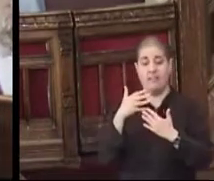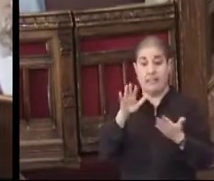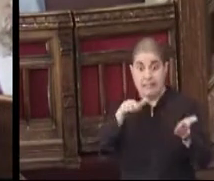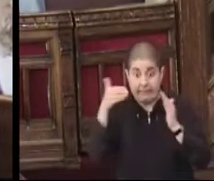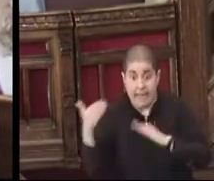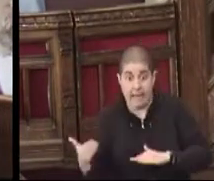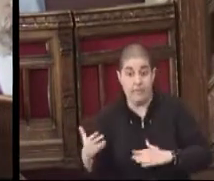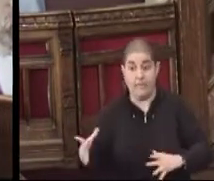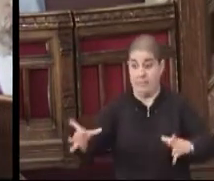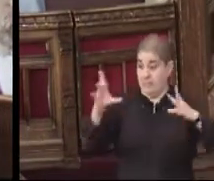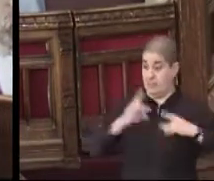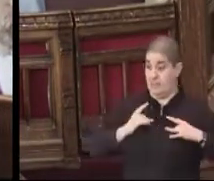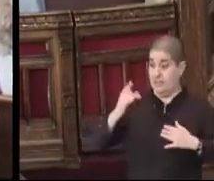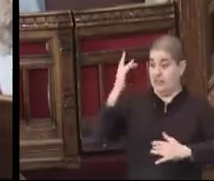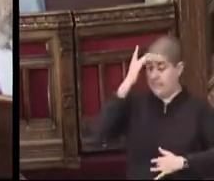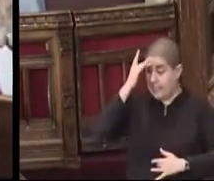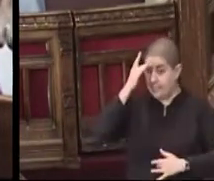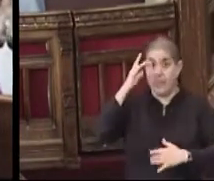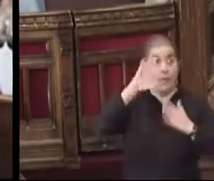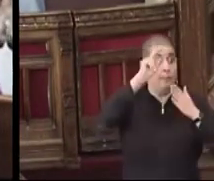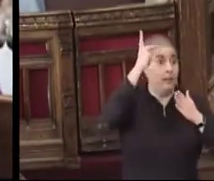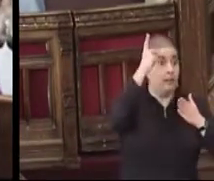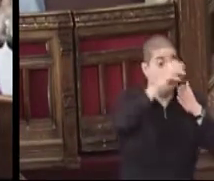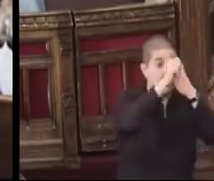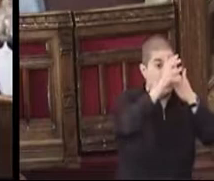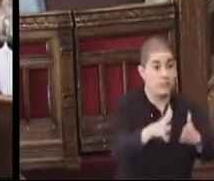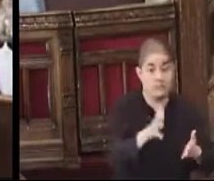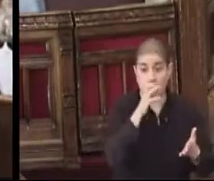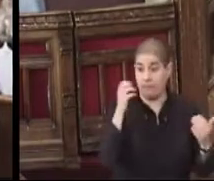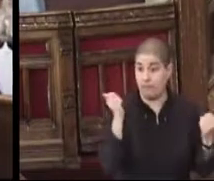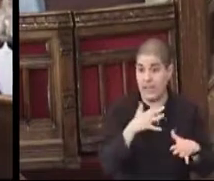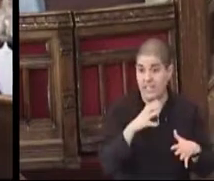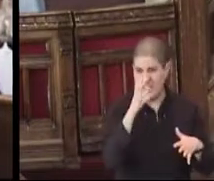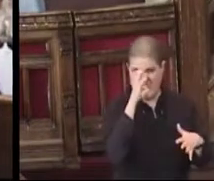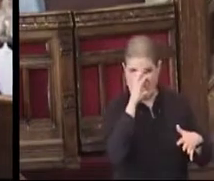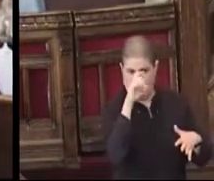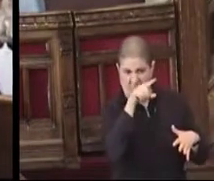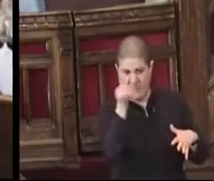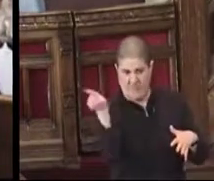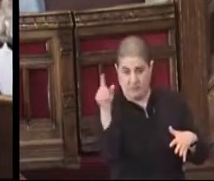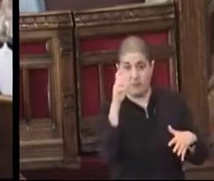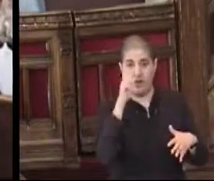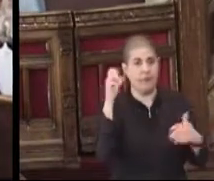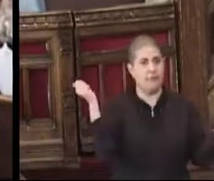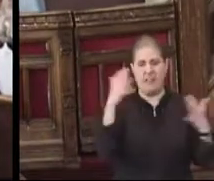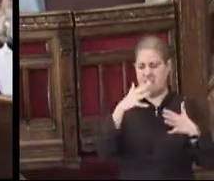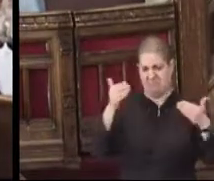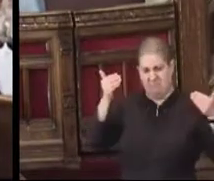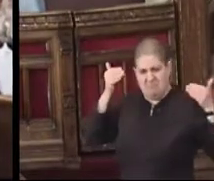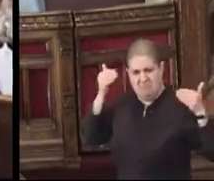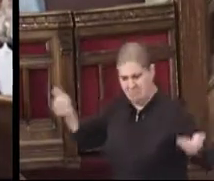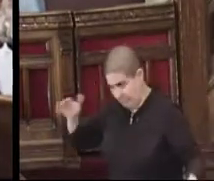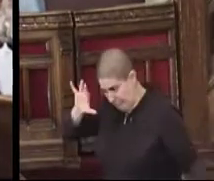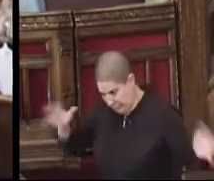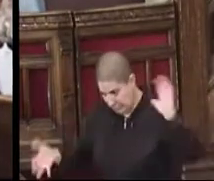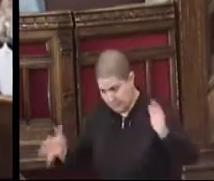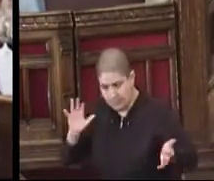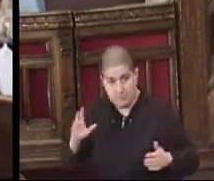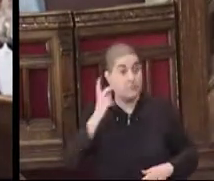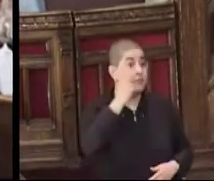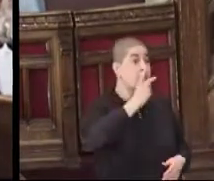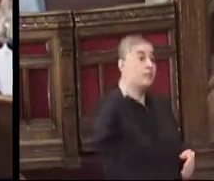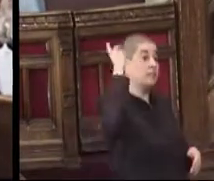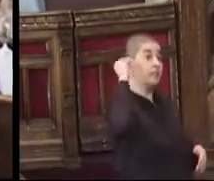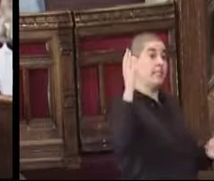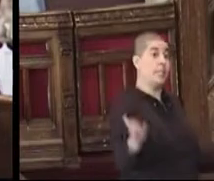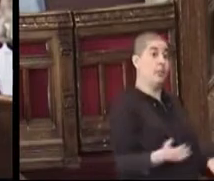death. They weren't afraid of political leaders. They weren't afraid of fundamentalists. At MCC Toronto, as we look over our history, we